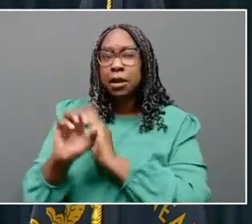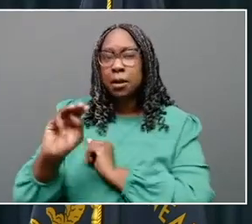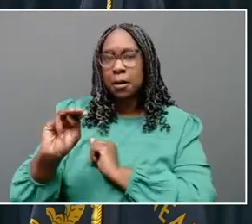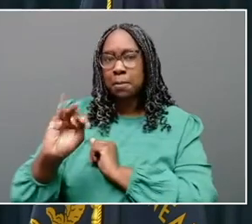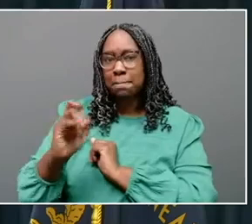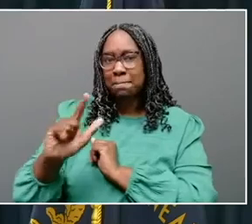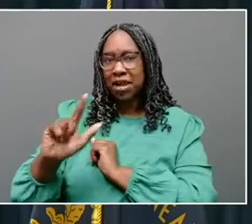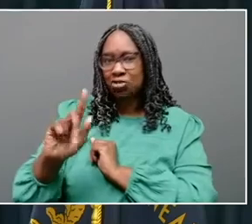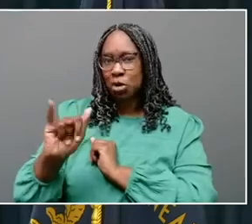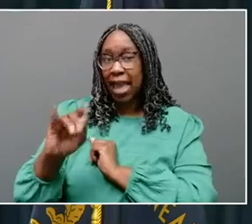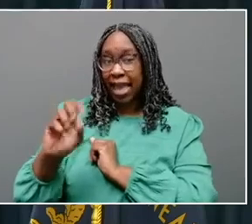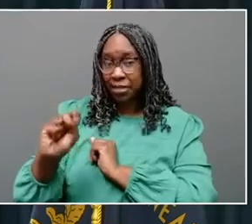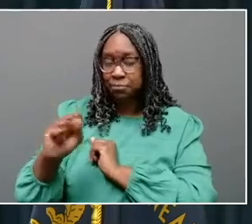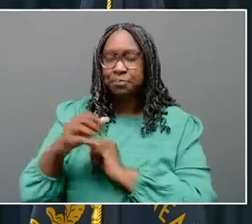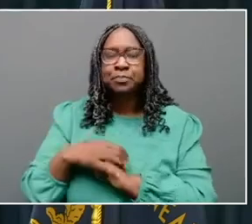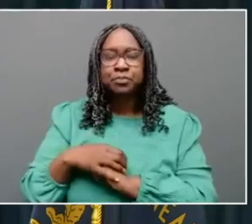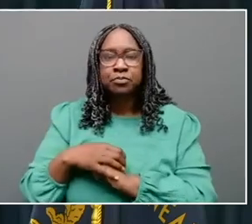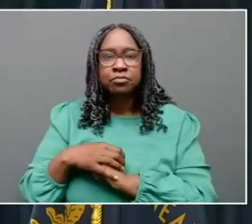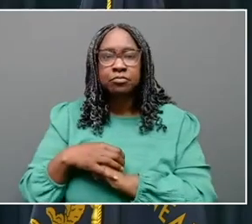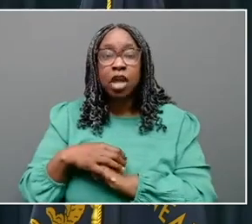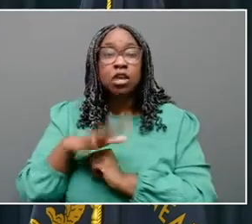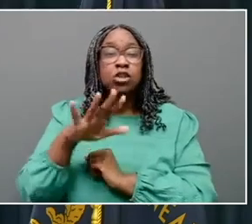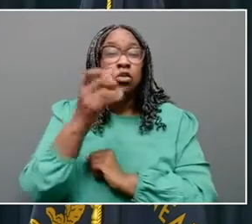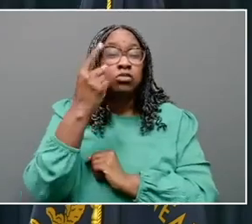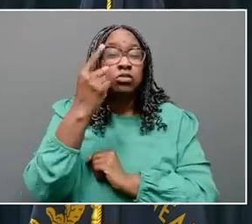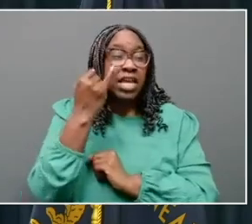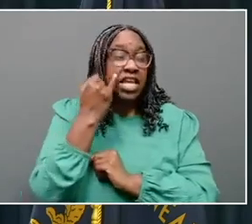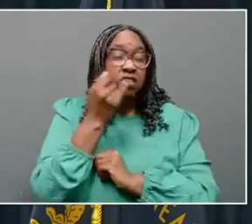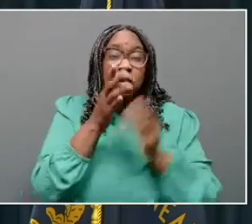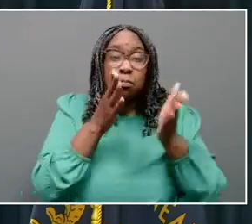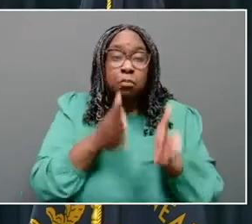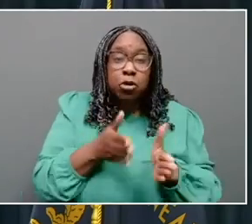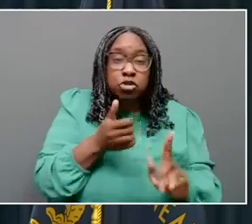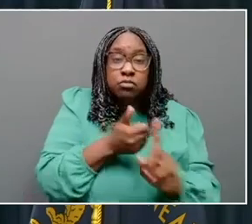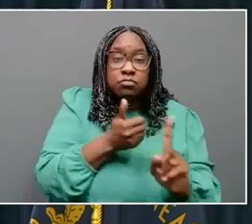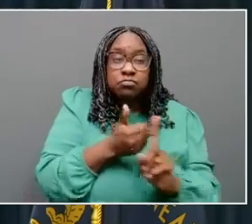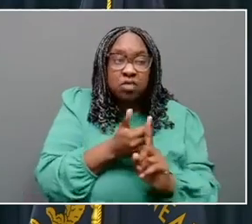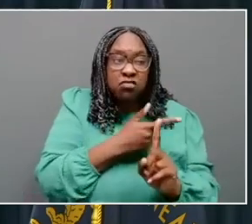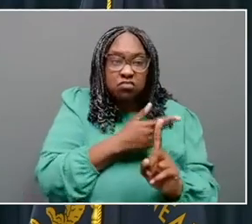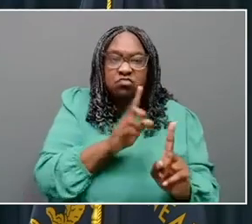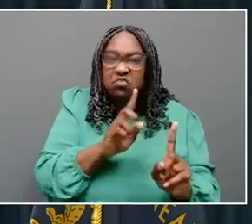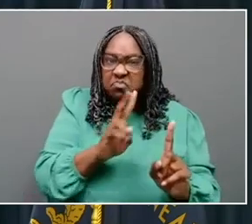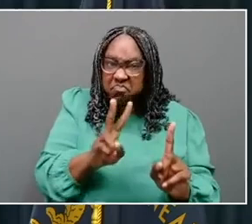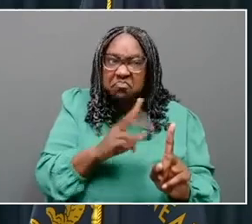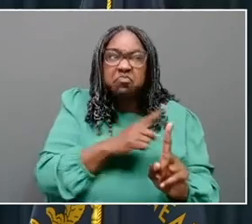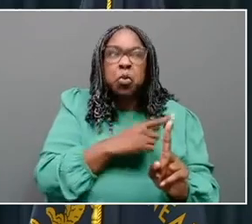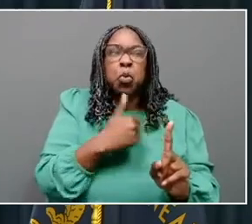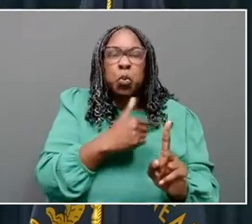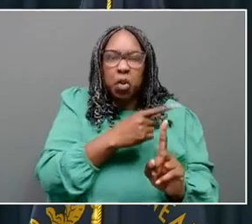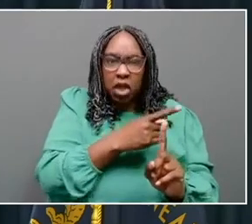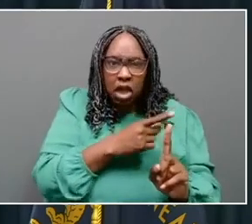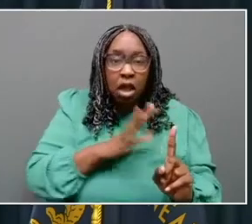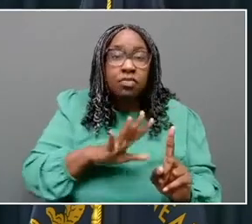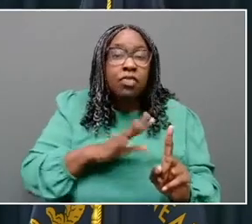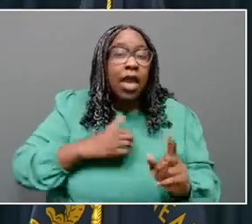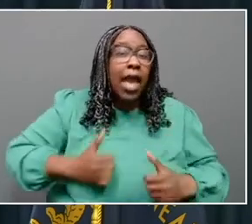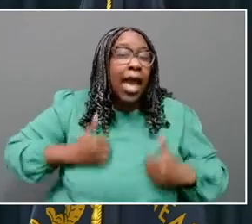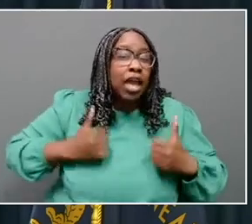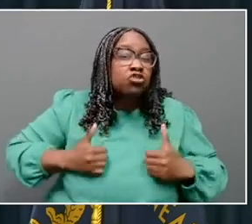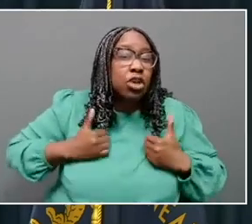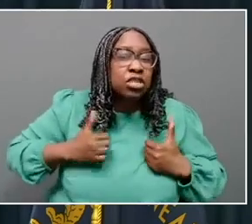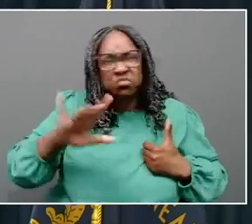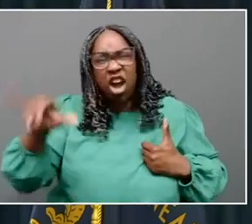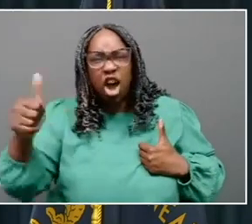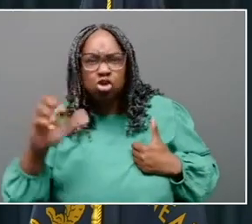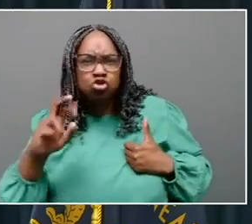protect the residential address of survivors of domestic violence, human trafficking, stalking, sexual assault, rape, and other sexual crimes, as